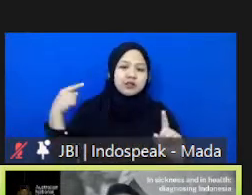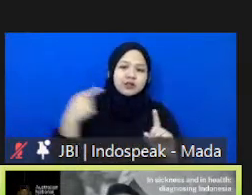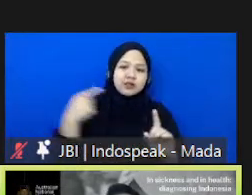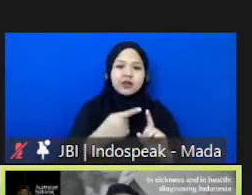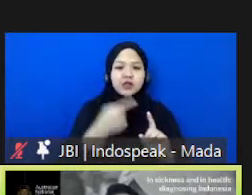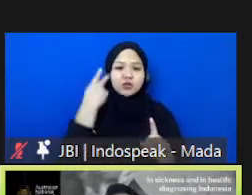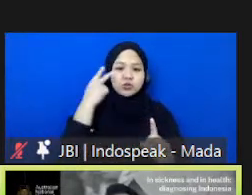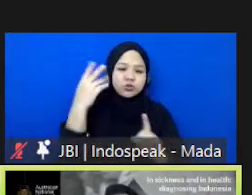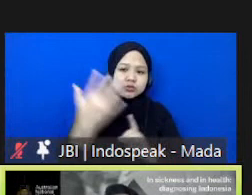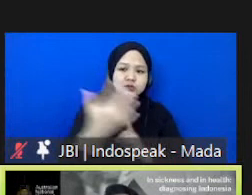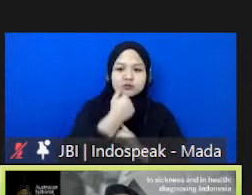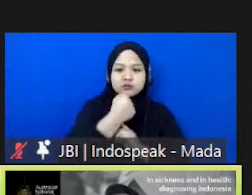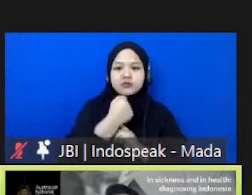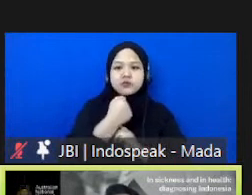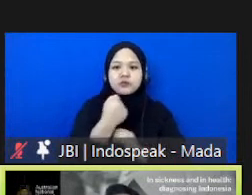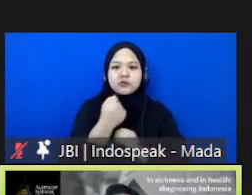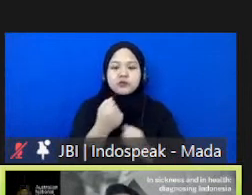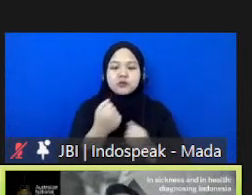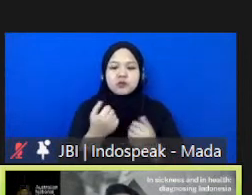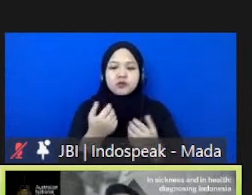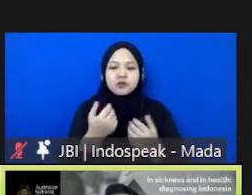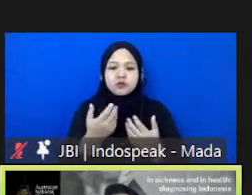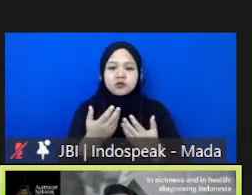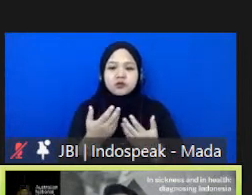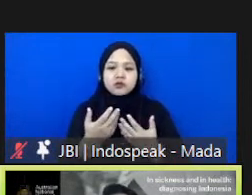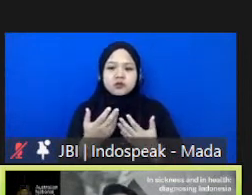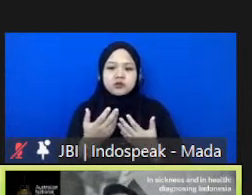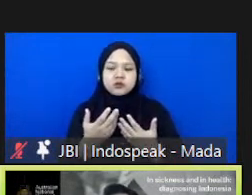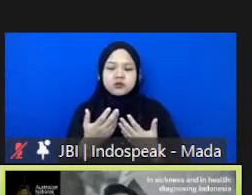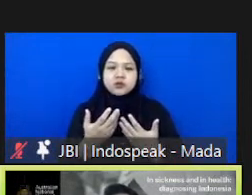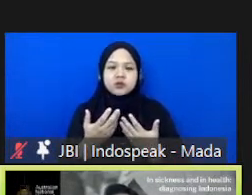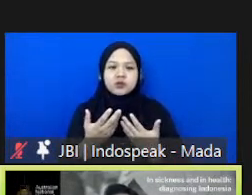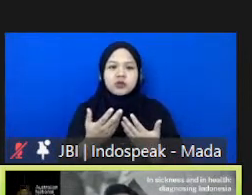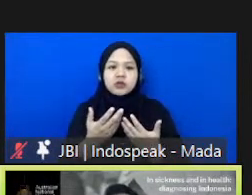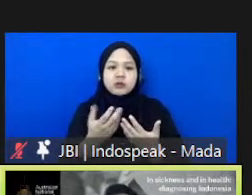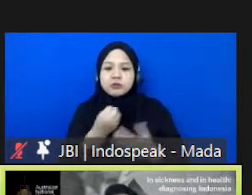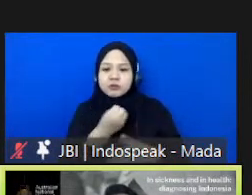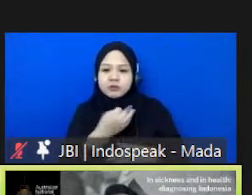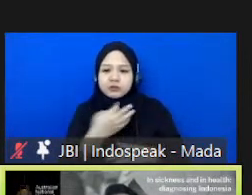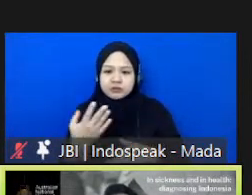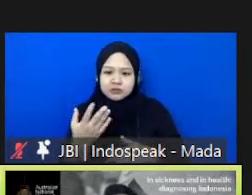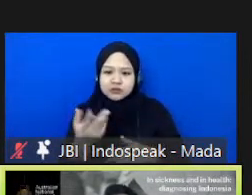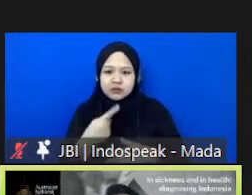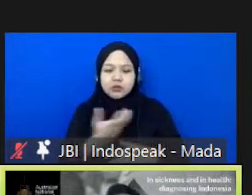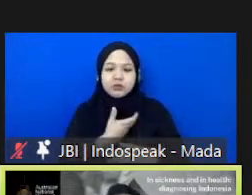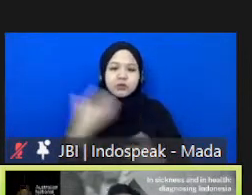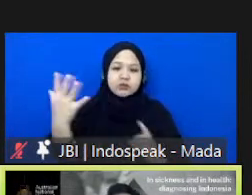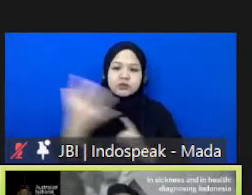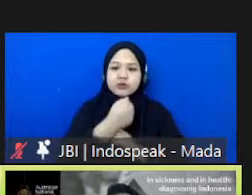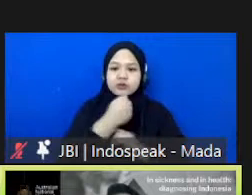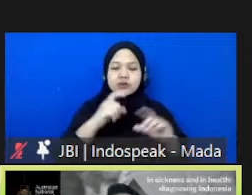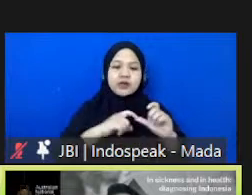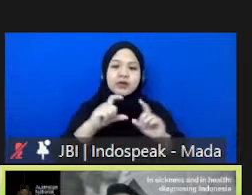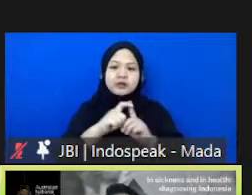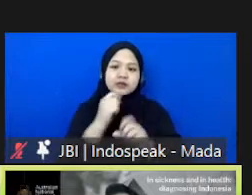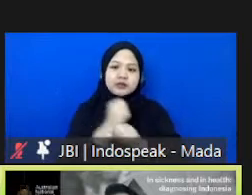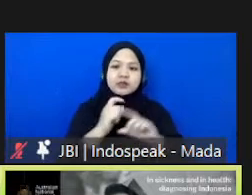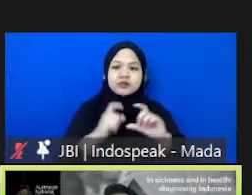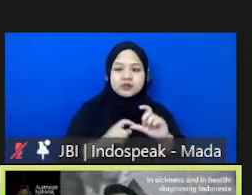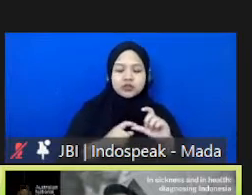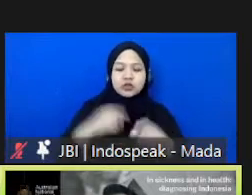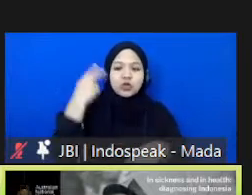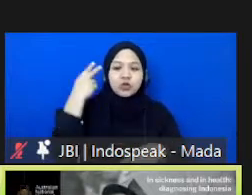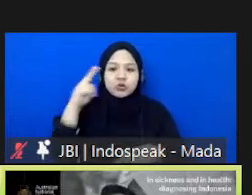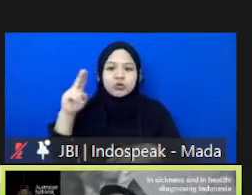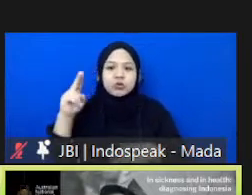achieved, and there has been some pessimistic view on whether we would achieve SDG, particularly in terms of